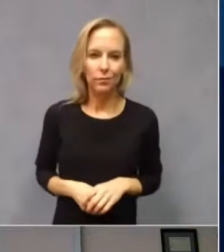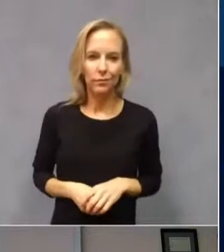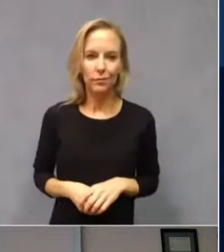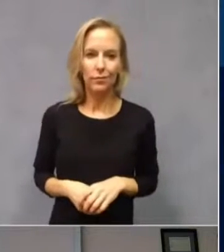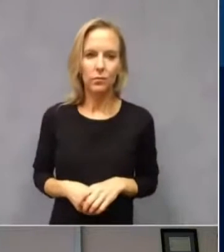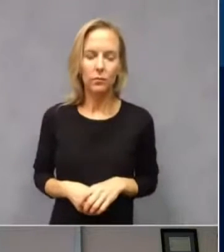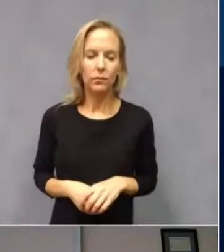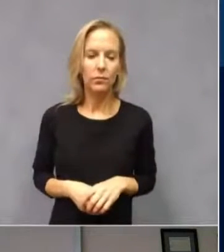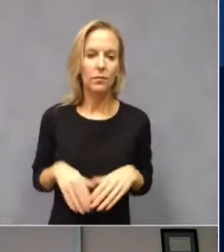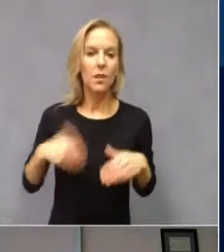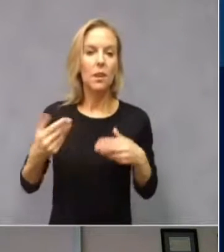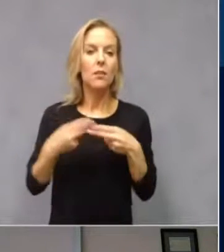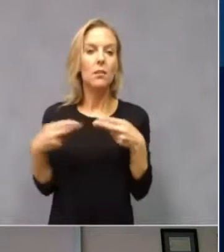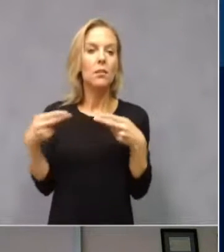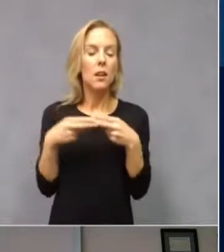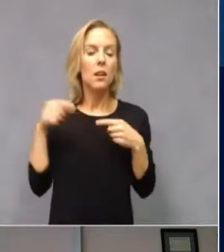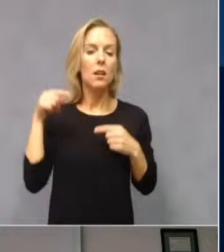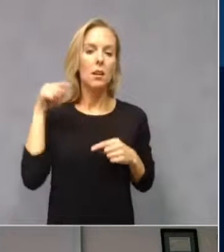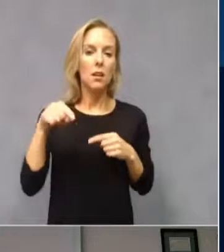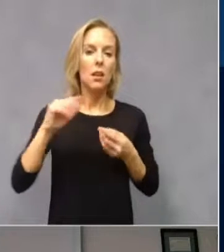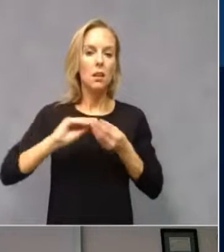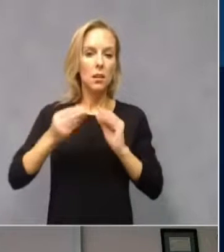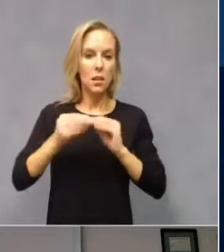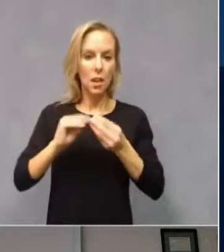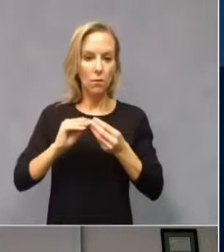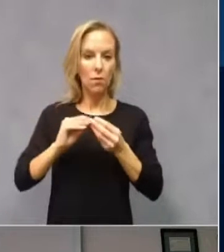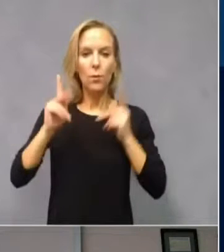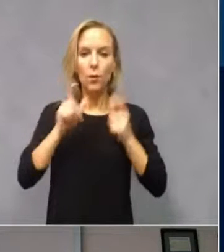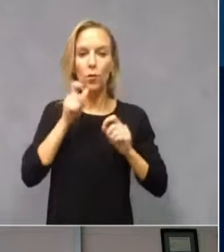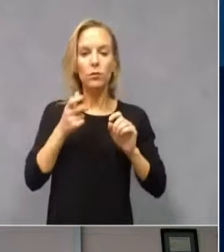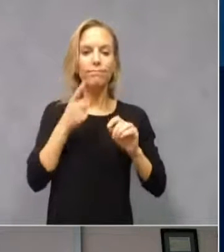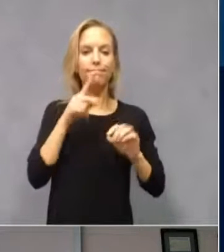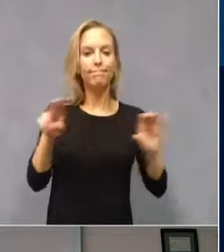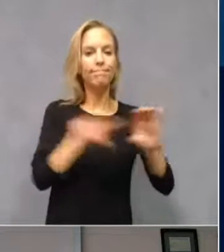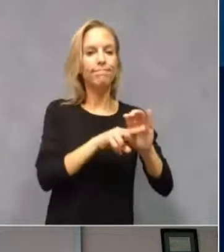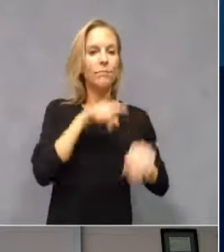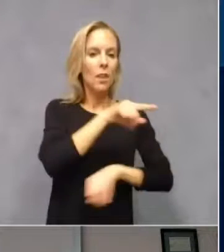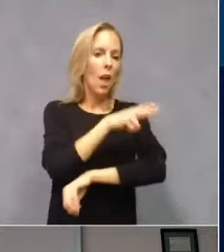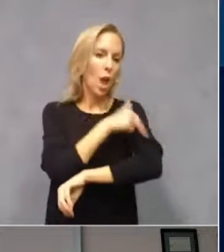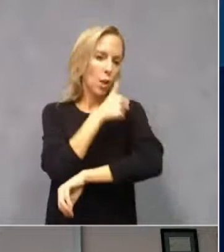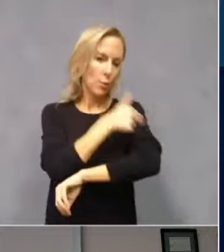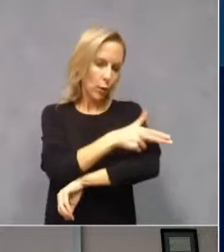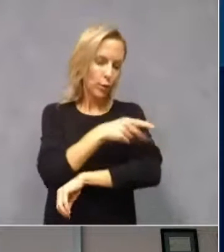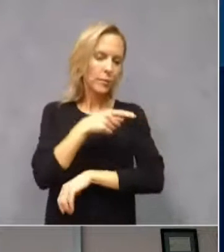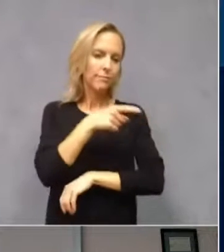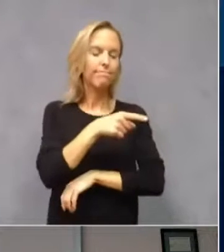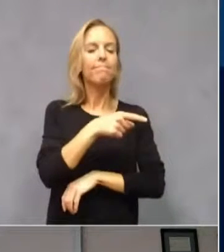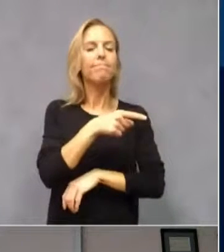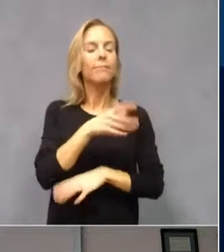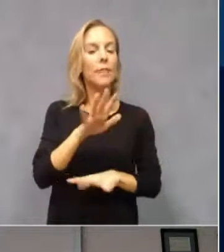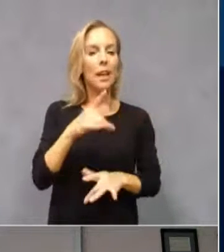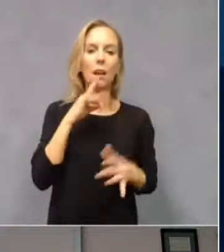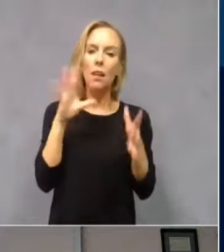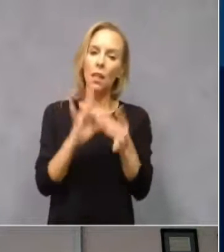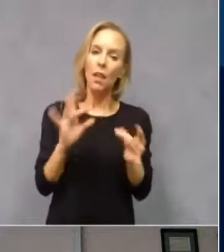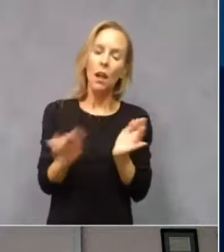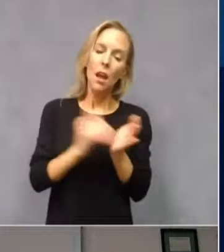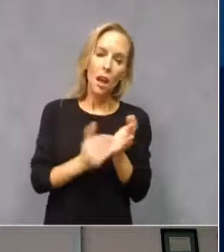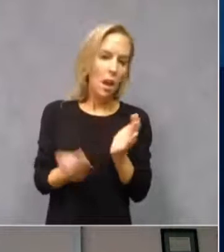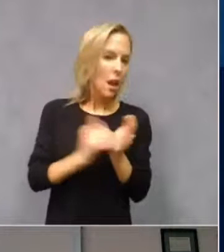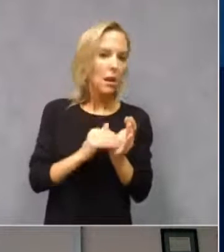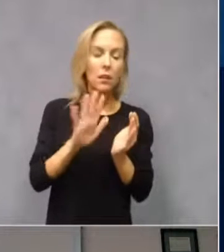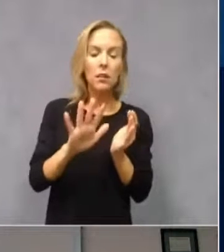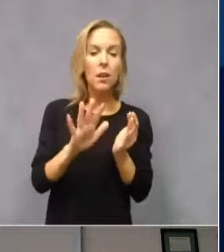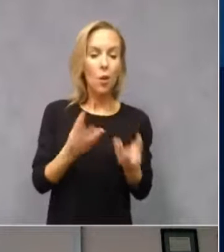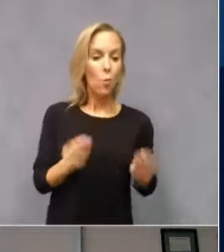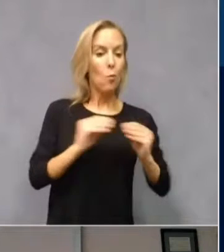This is the number of people admitted to the hospital. And I've said this repeatedly, more cases equals more